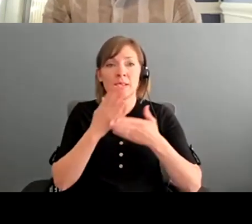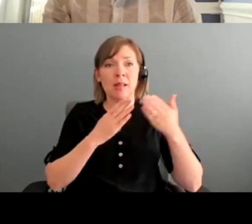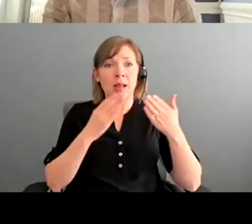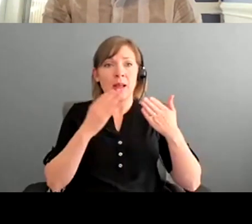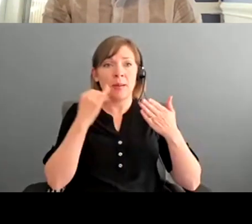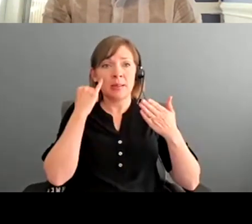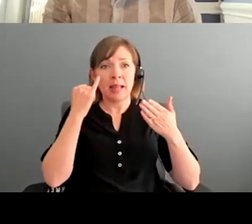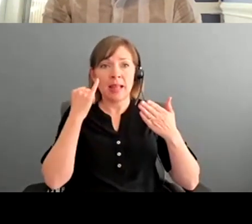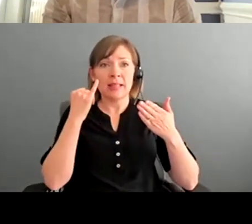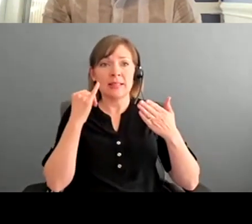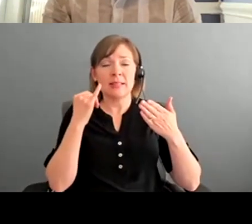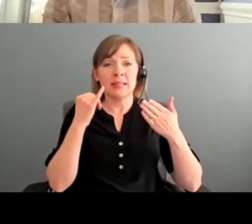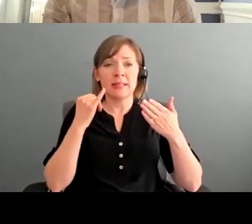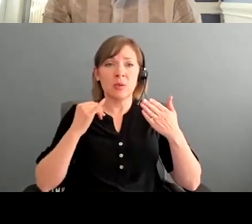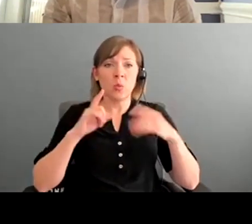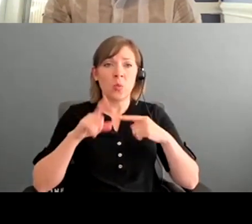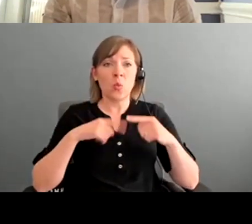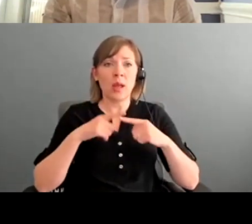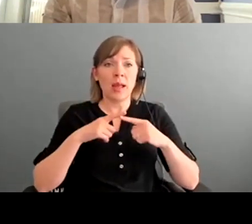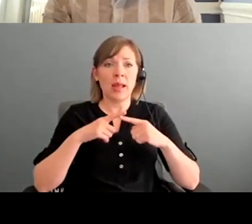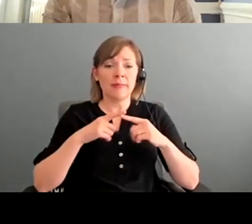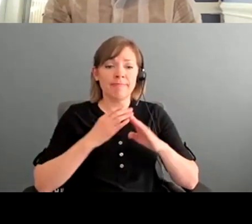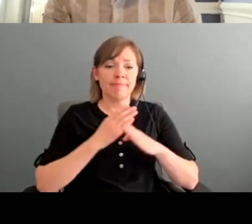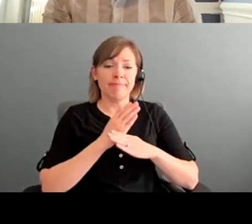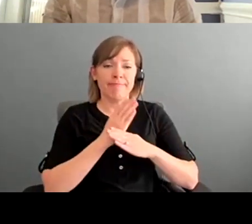when throughout,